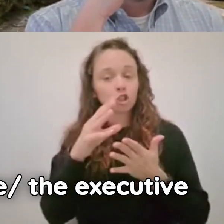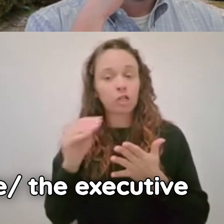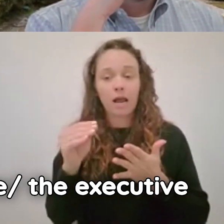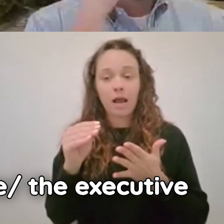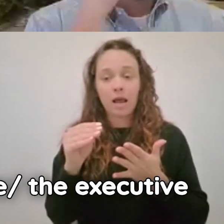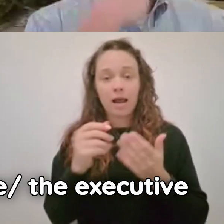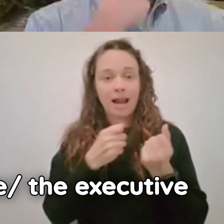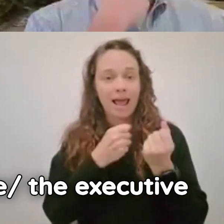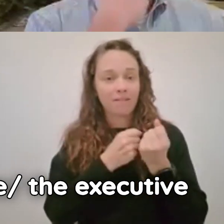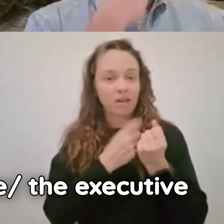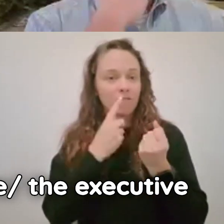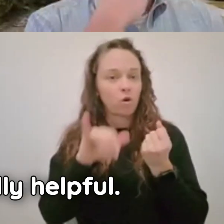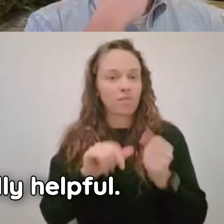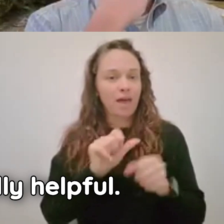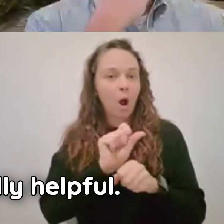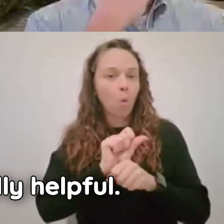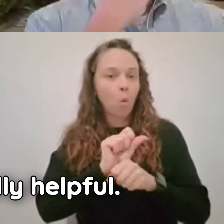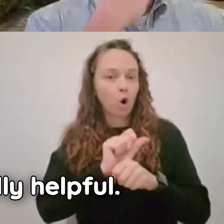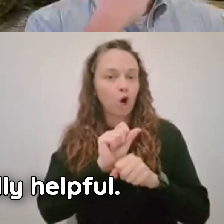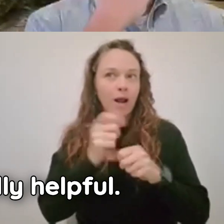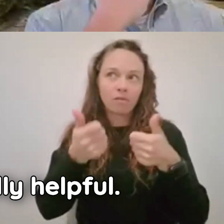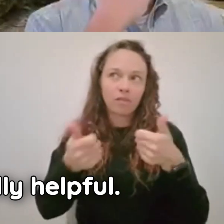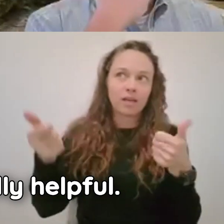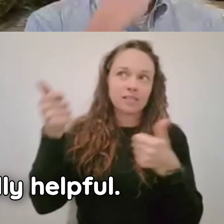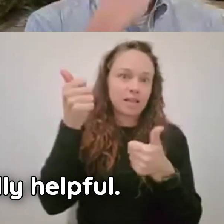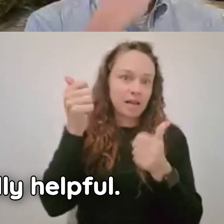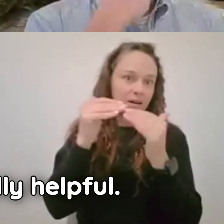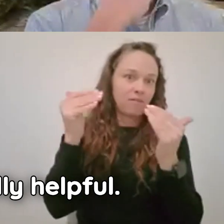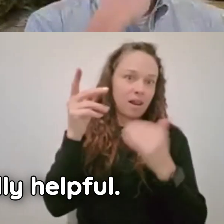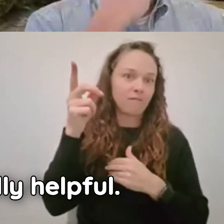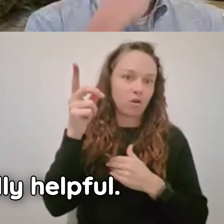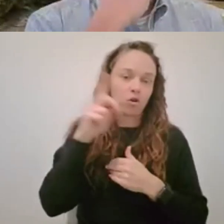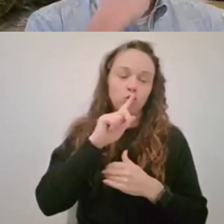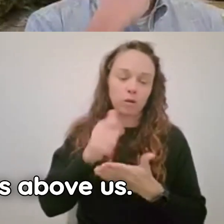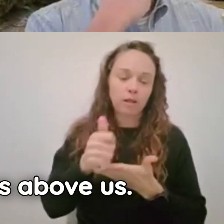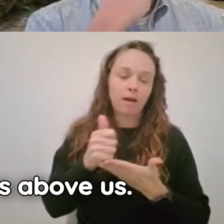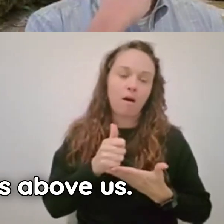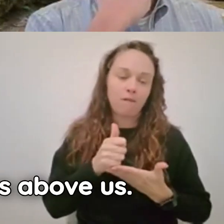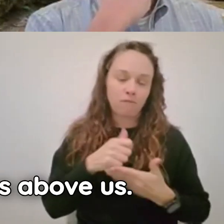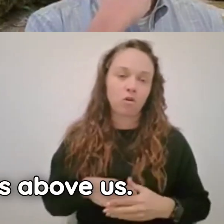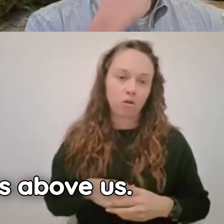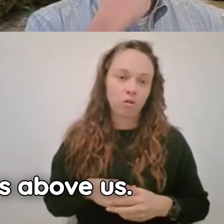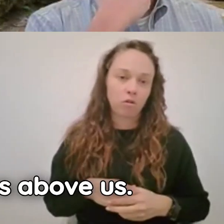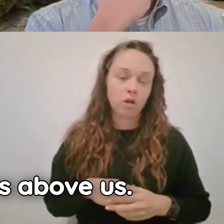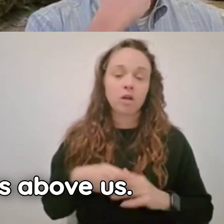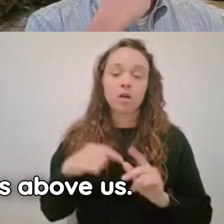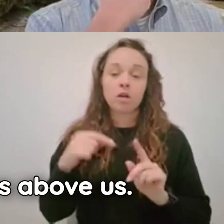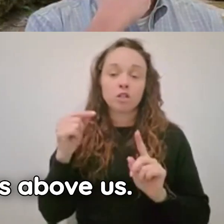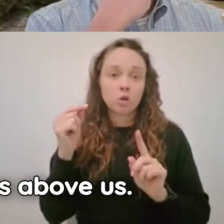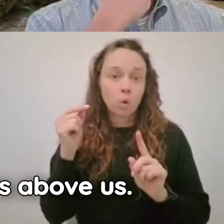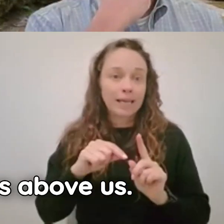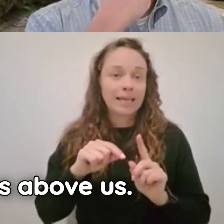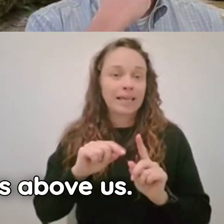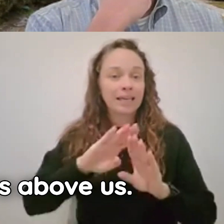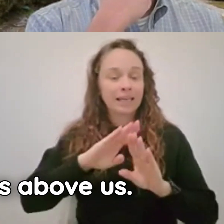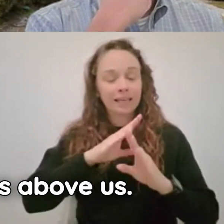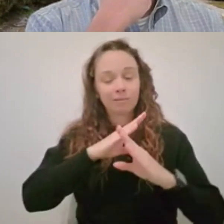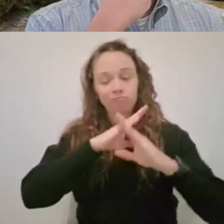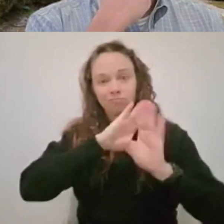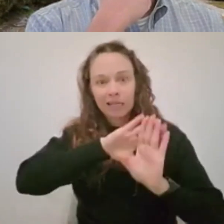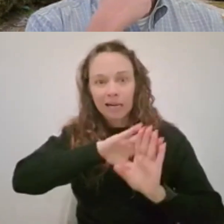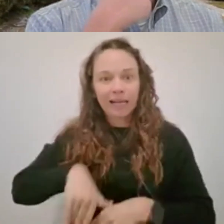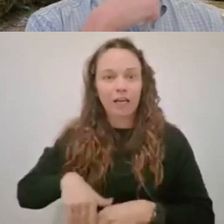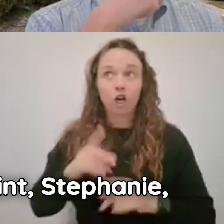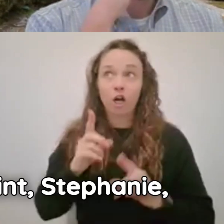at the administrative, the executive level was really, really helpful. So he cleared barriers above